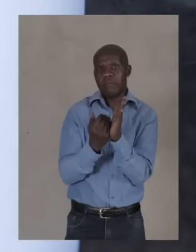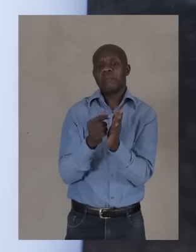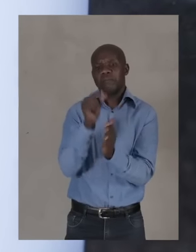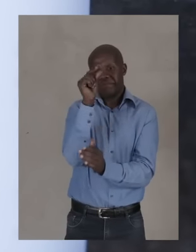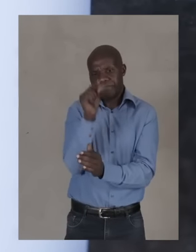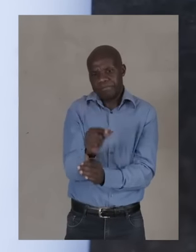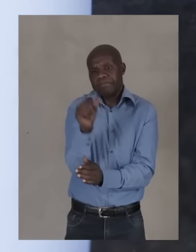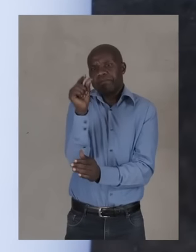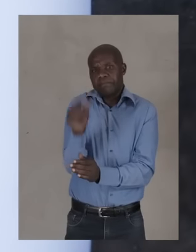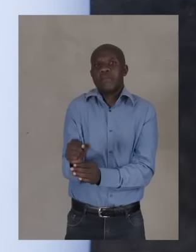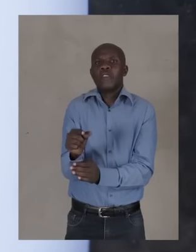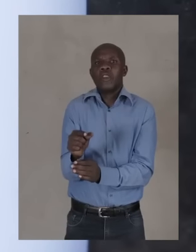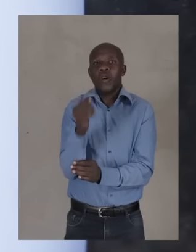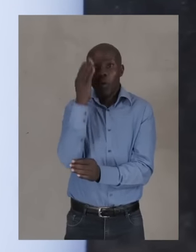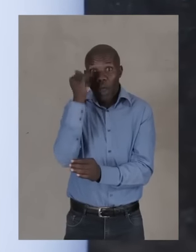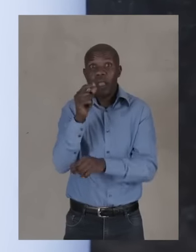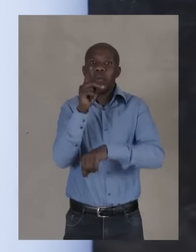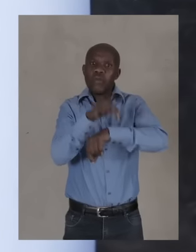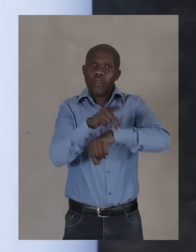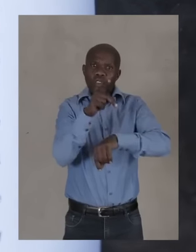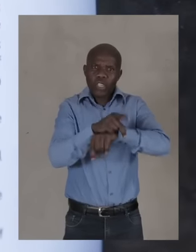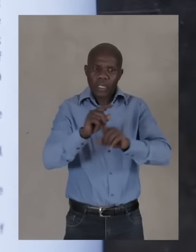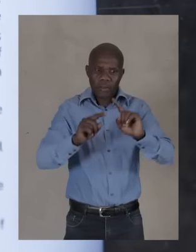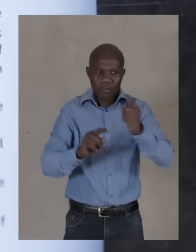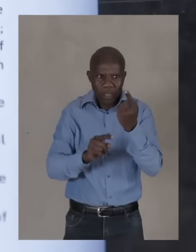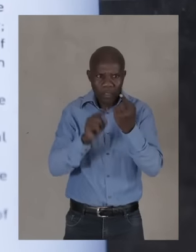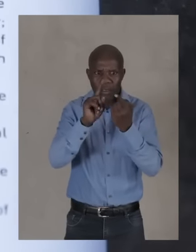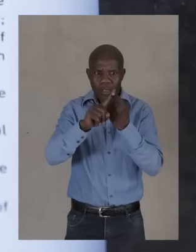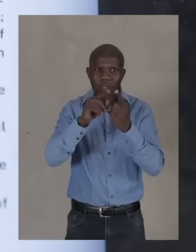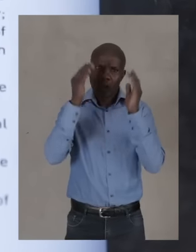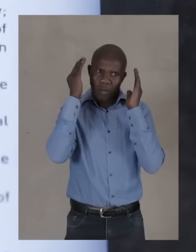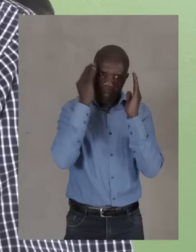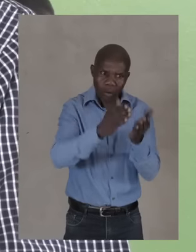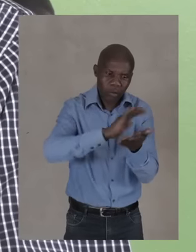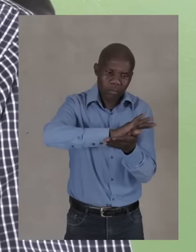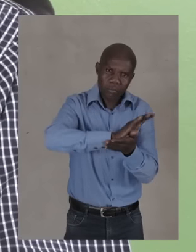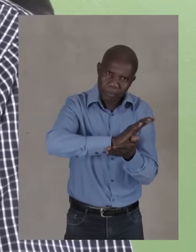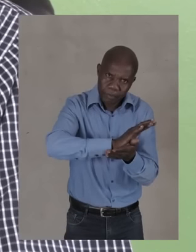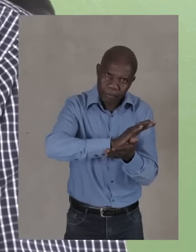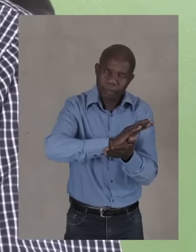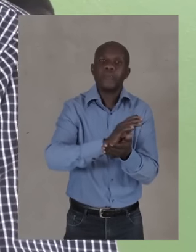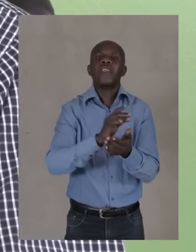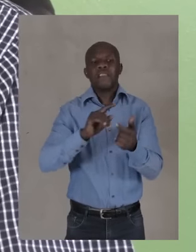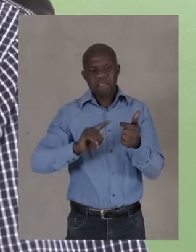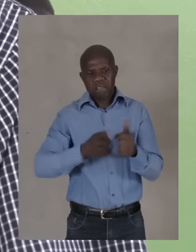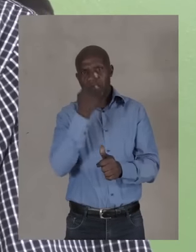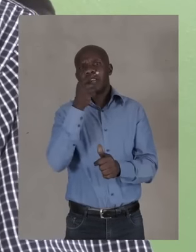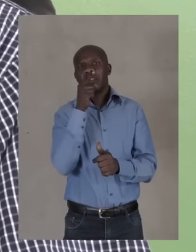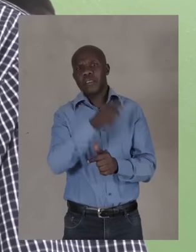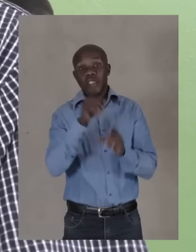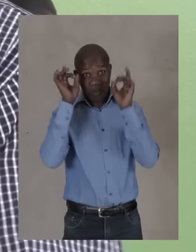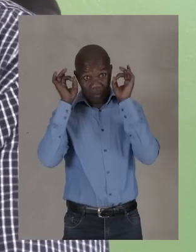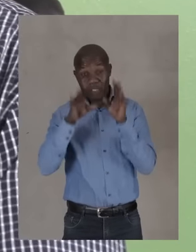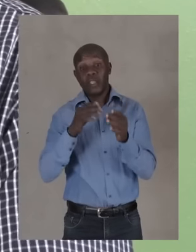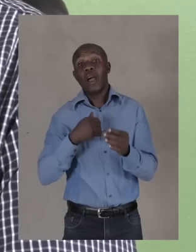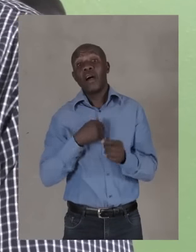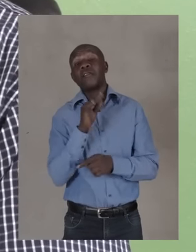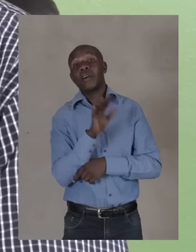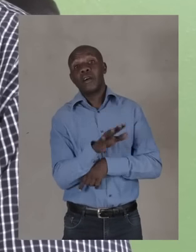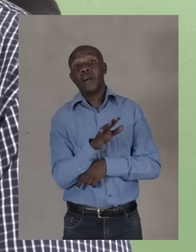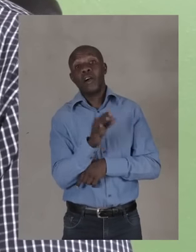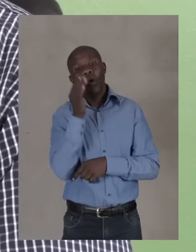single list, as it is called, meaning that the project that is listed number 1 should be attended to first. So for us, that is the